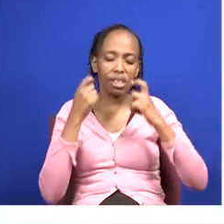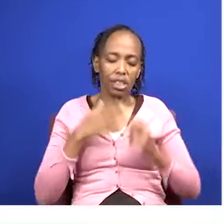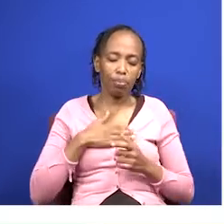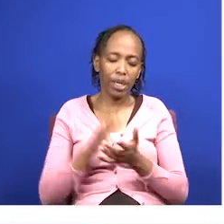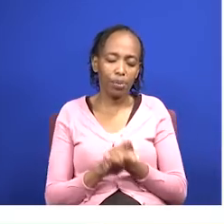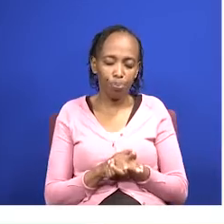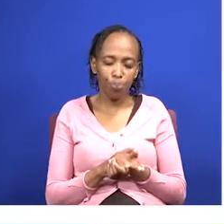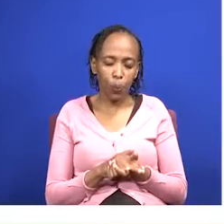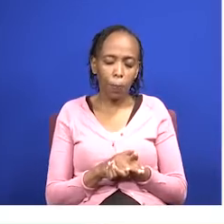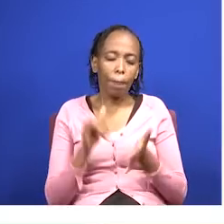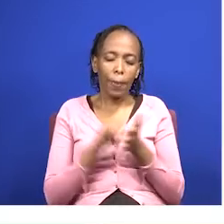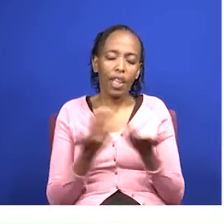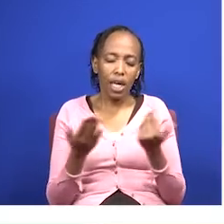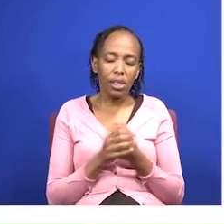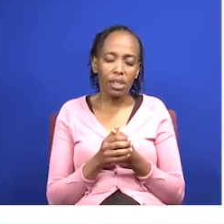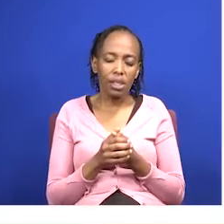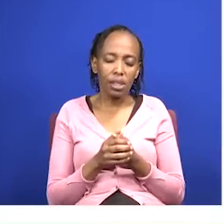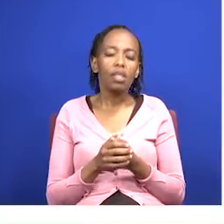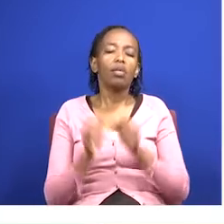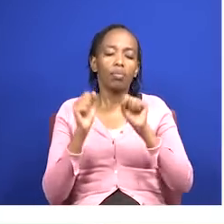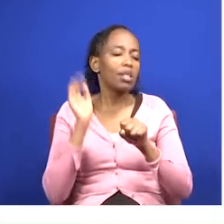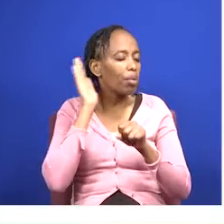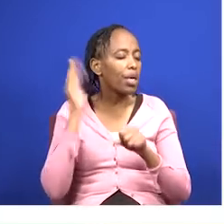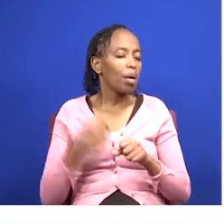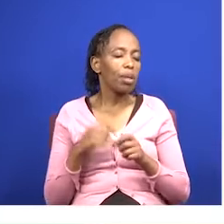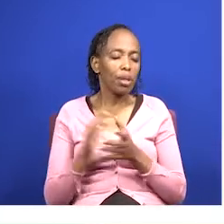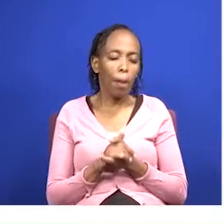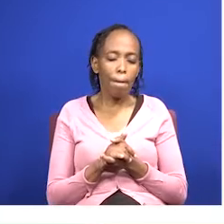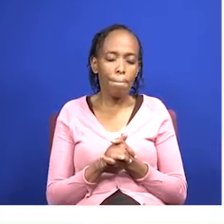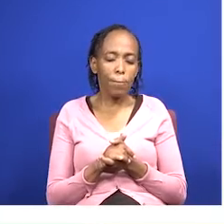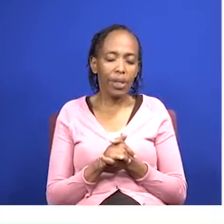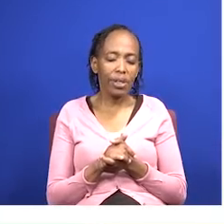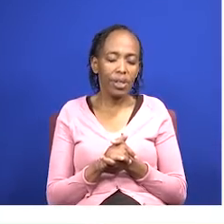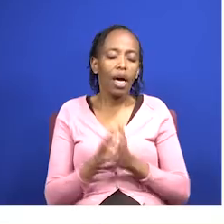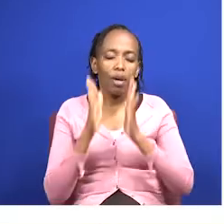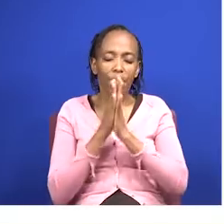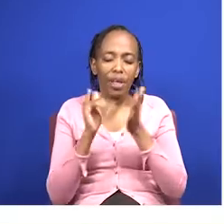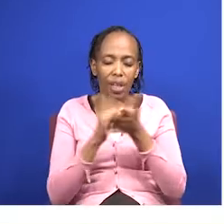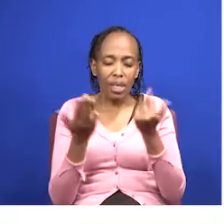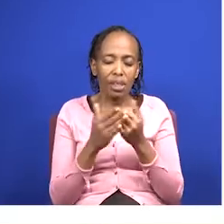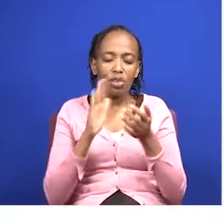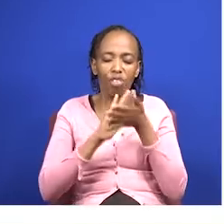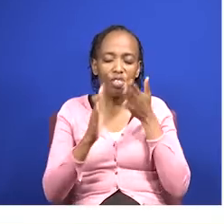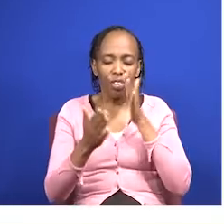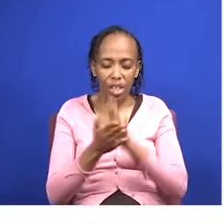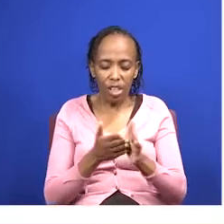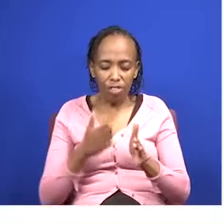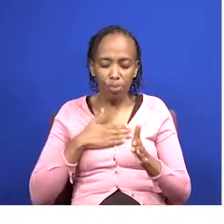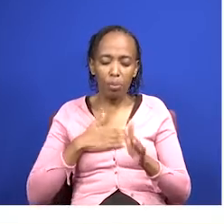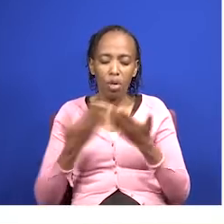my sins so that you may hear me. I pray that you